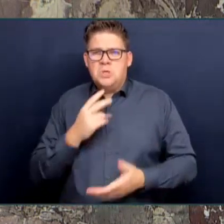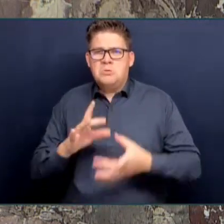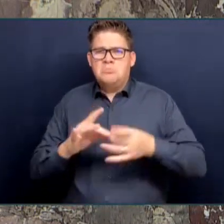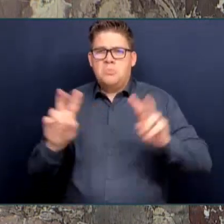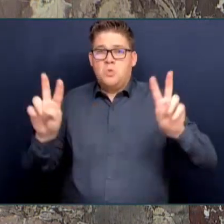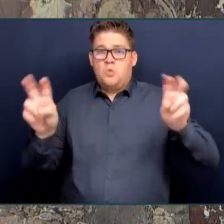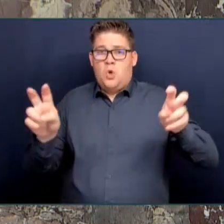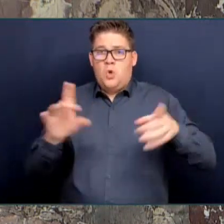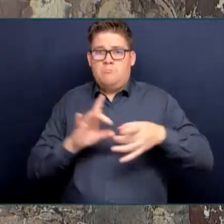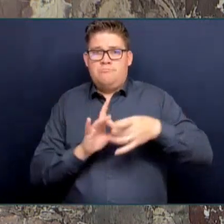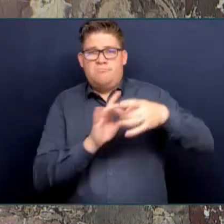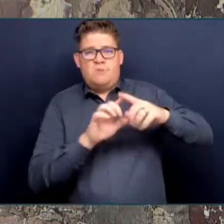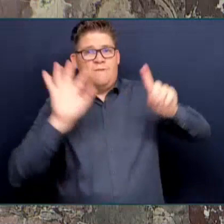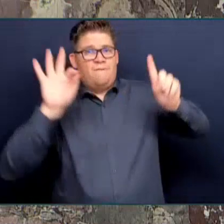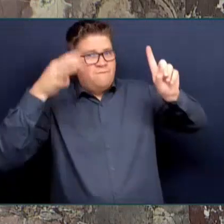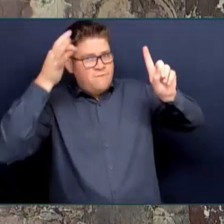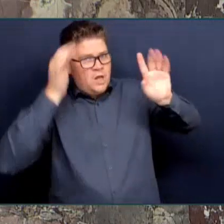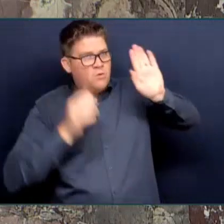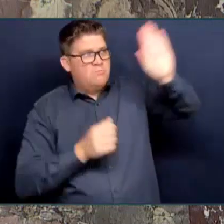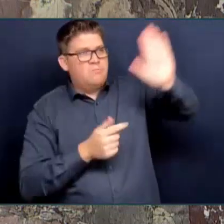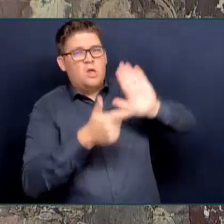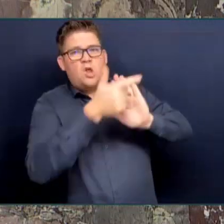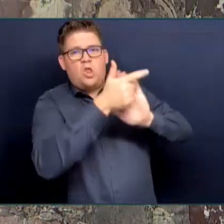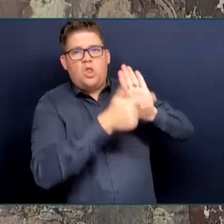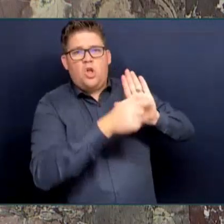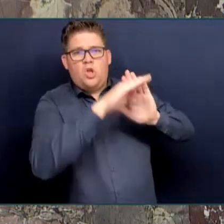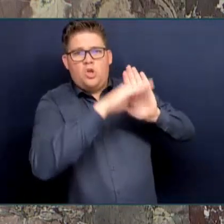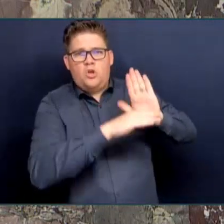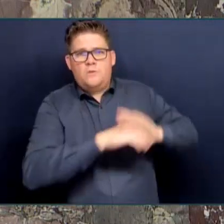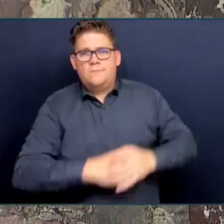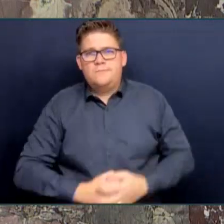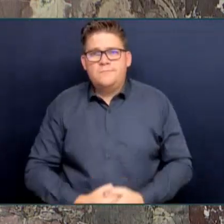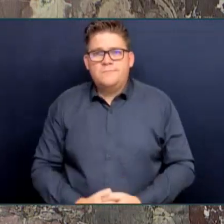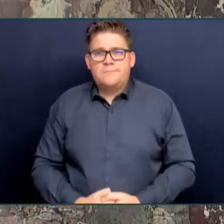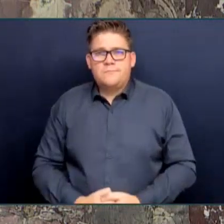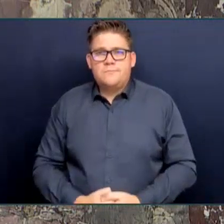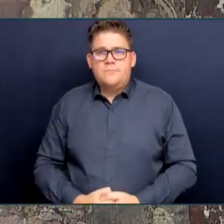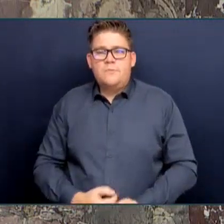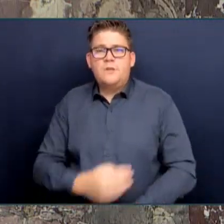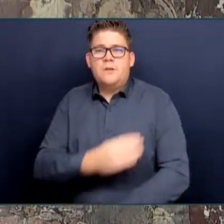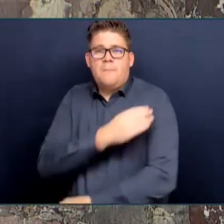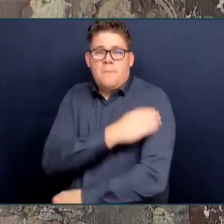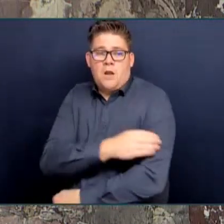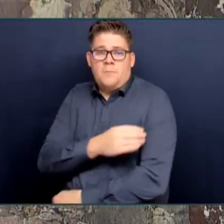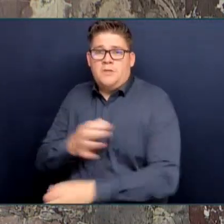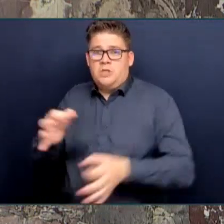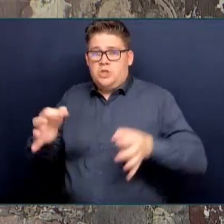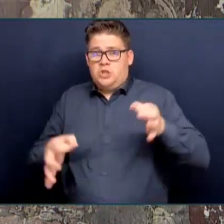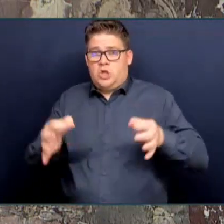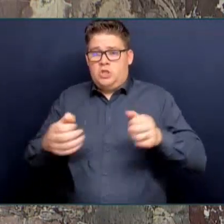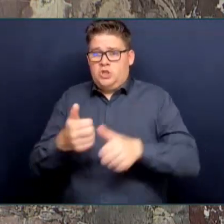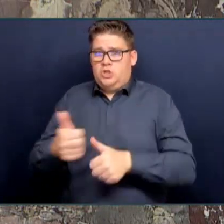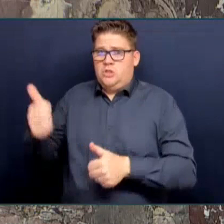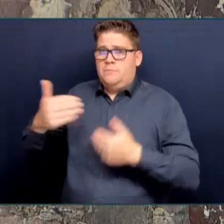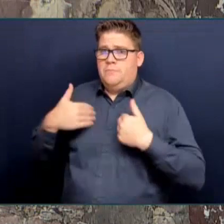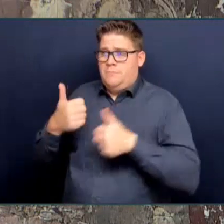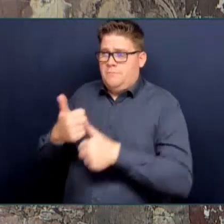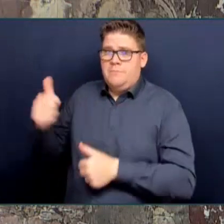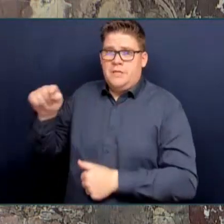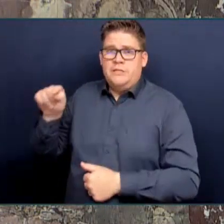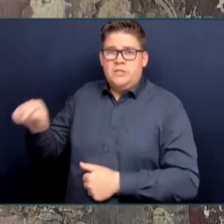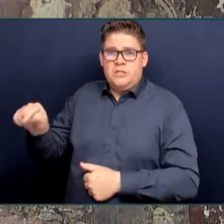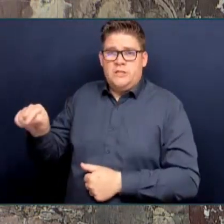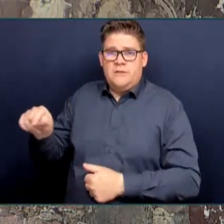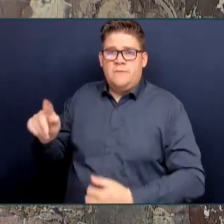Manitoba Justice Minister, Kevin Gertson, talking about federal bail provisions at that Halifax meeting. Quote, "The Manitoba government came with a